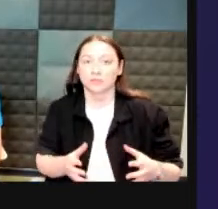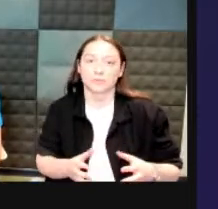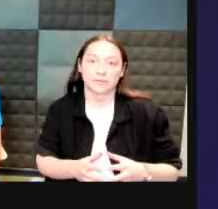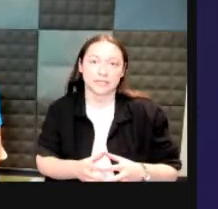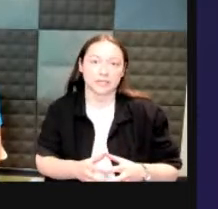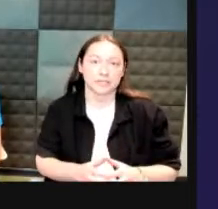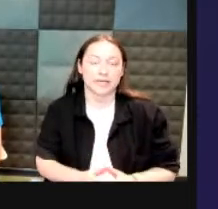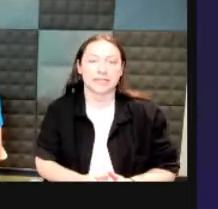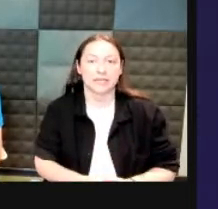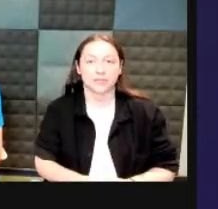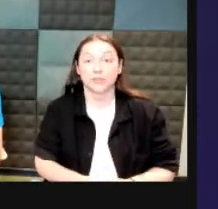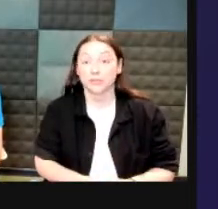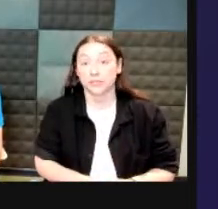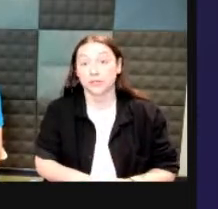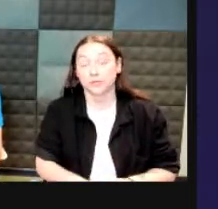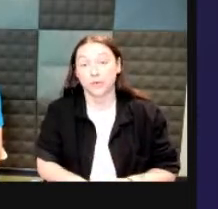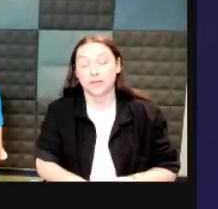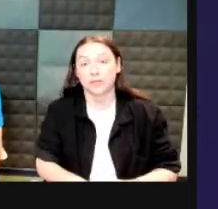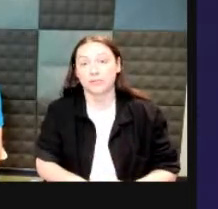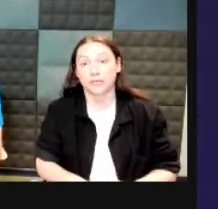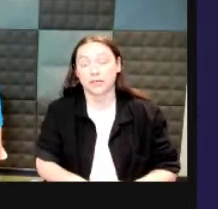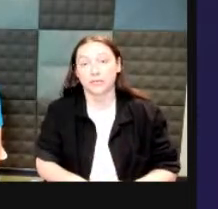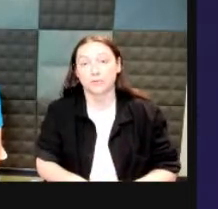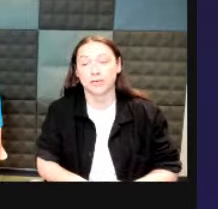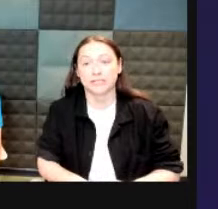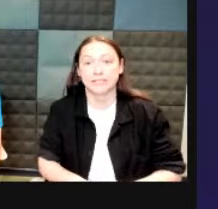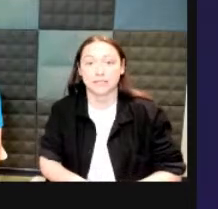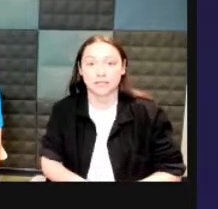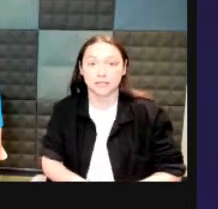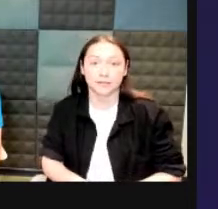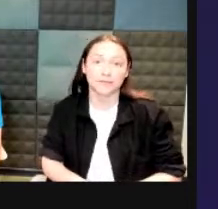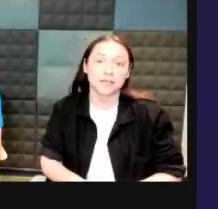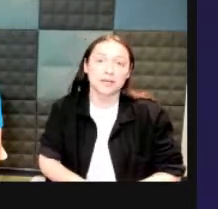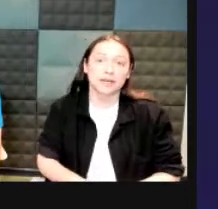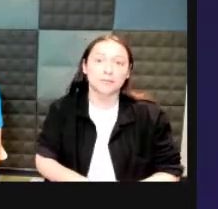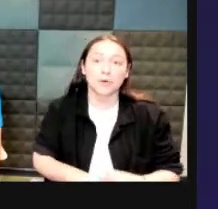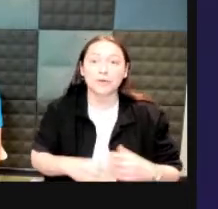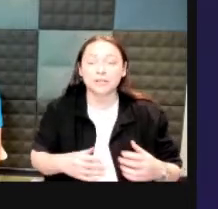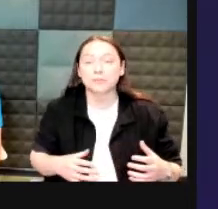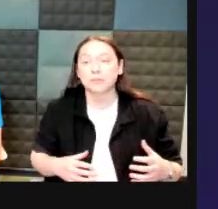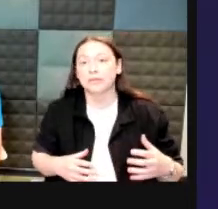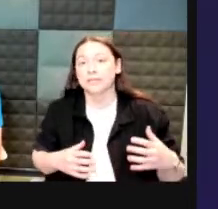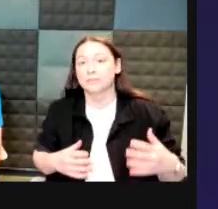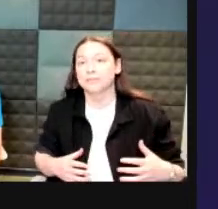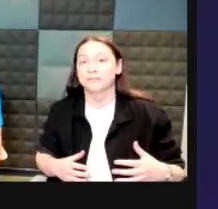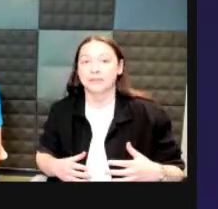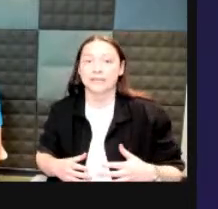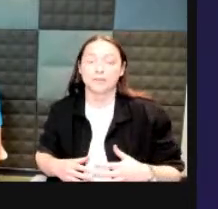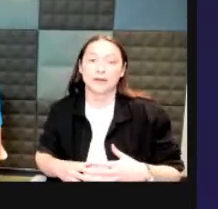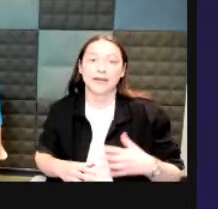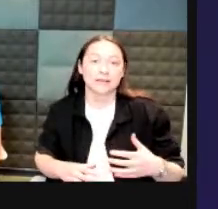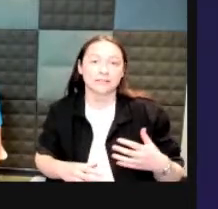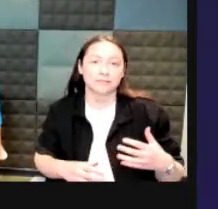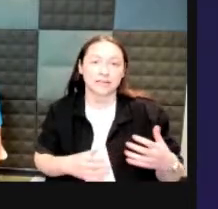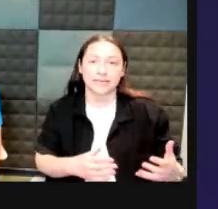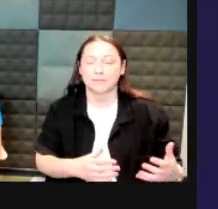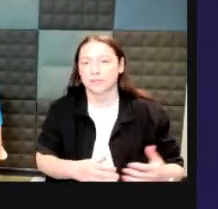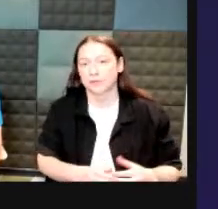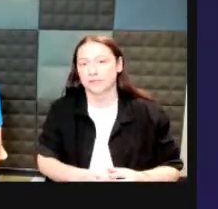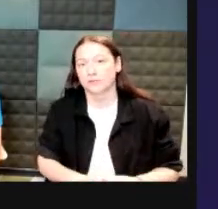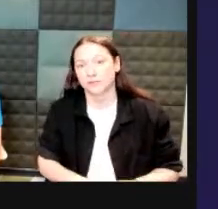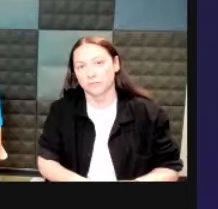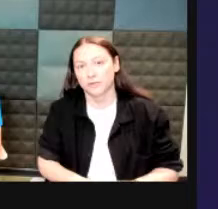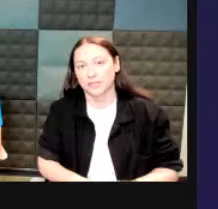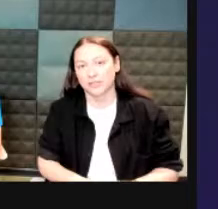cost optimization techniques you can use when using a Kubernetes cluster. And we're going to be talking specifically about how to really keep some